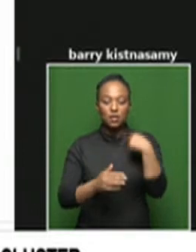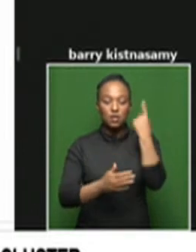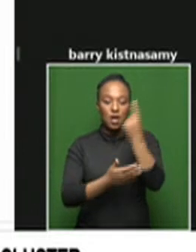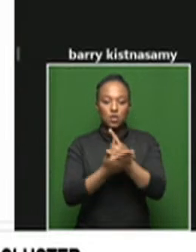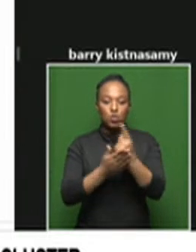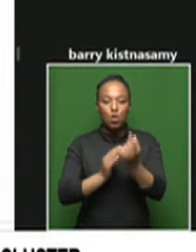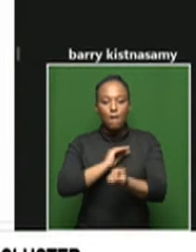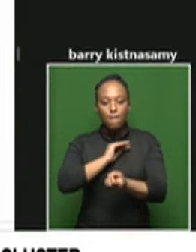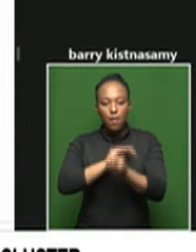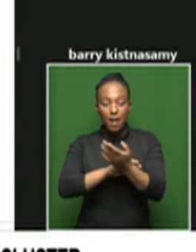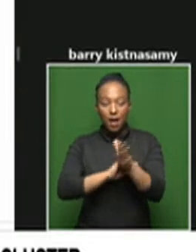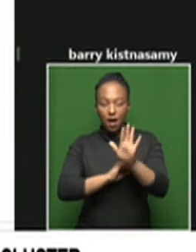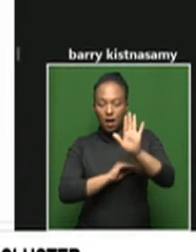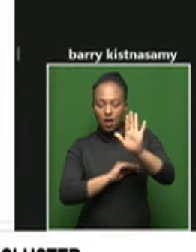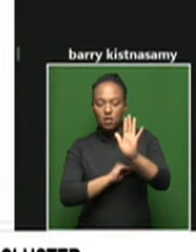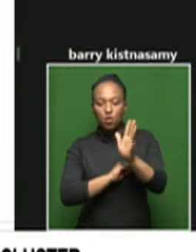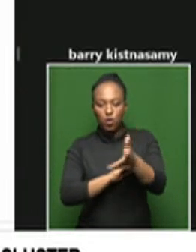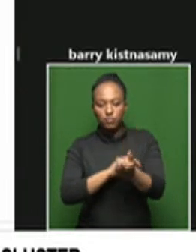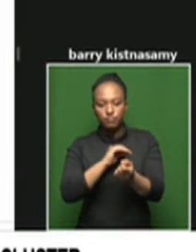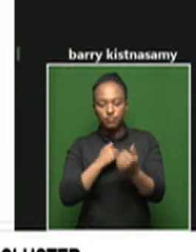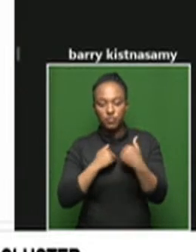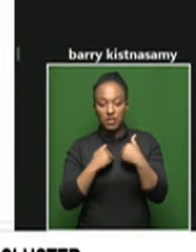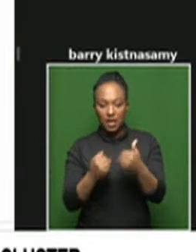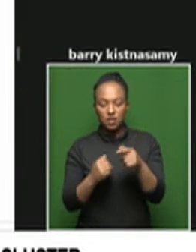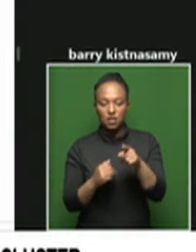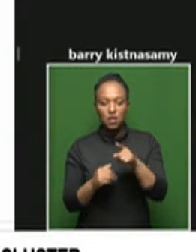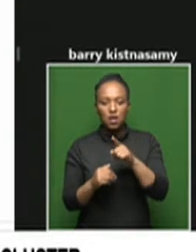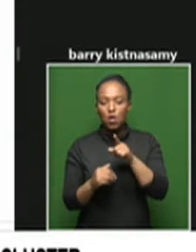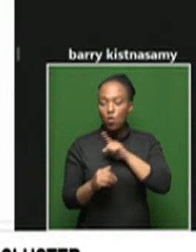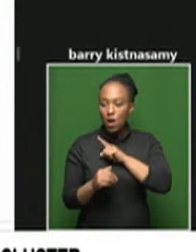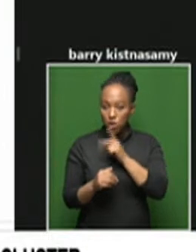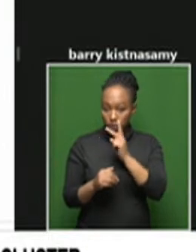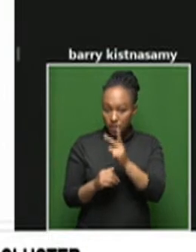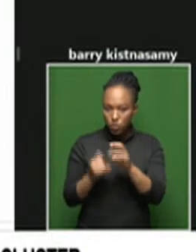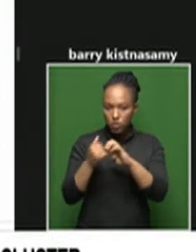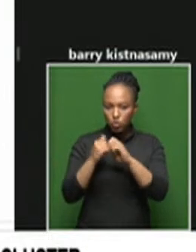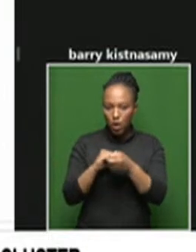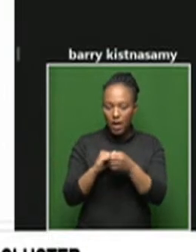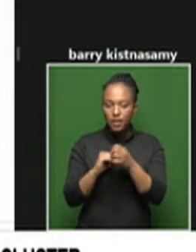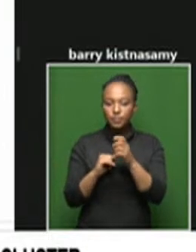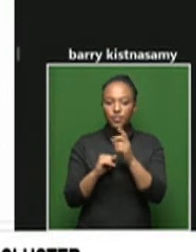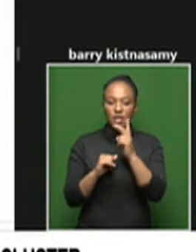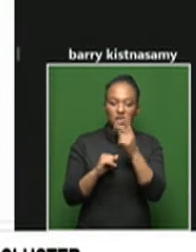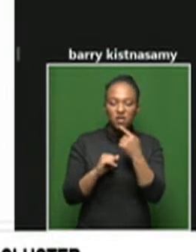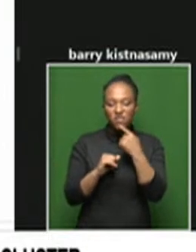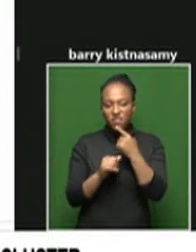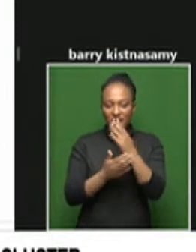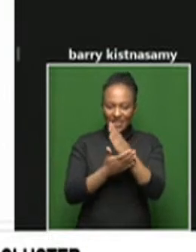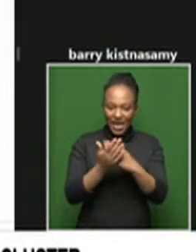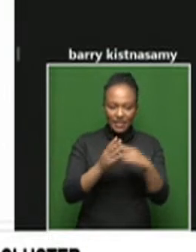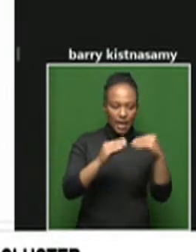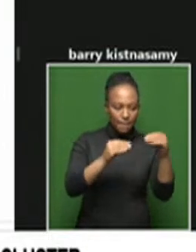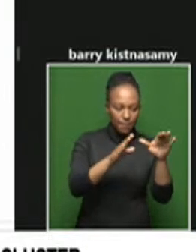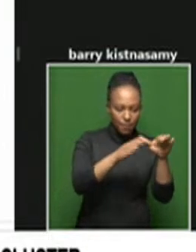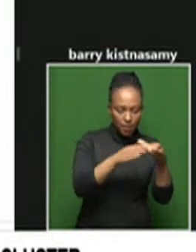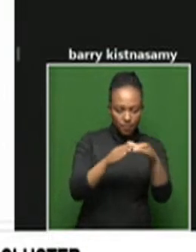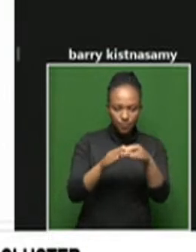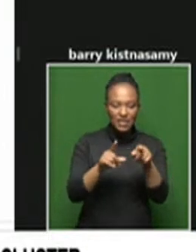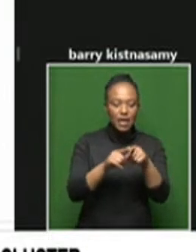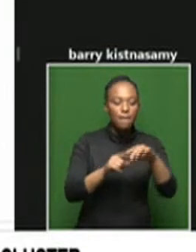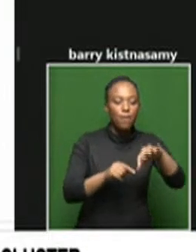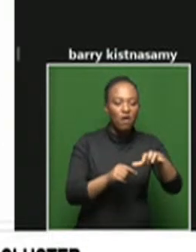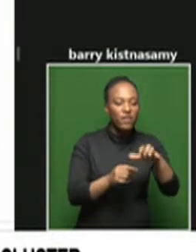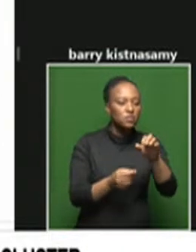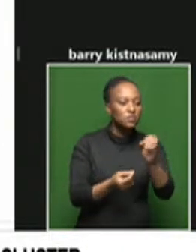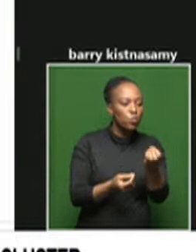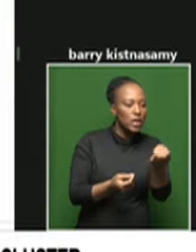Mpumalanga, and I think you'll see that we are trying to actually do some distribution by sector as well as province.